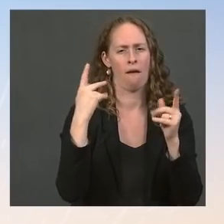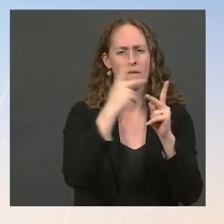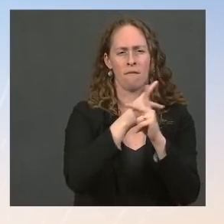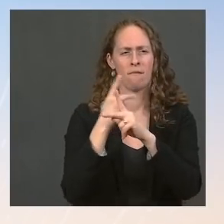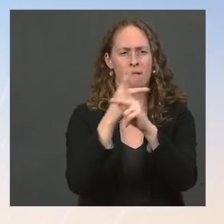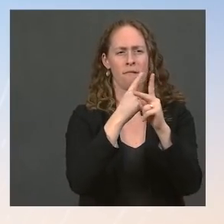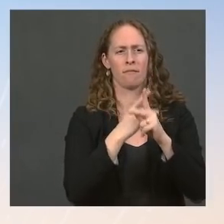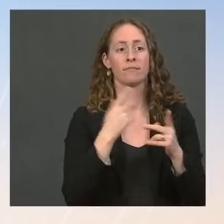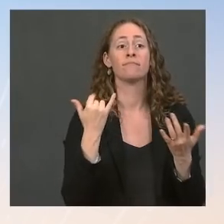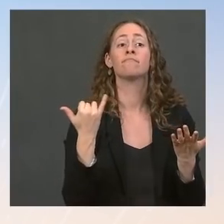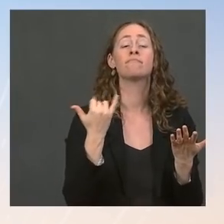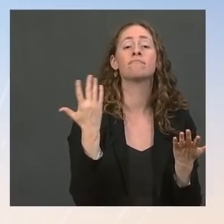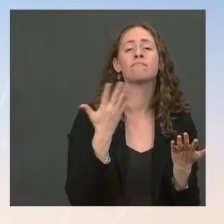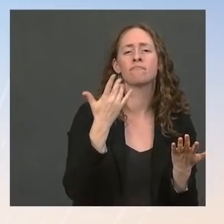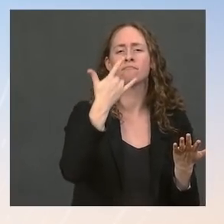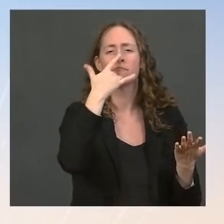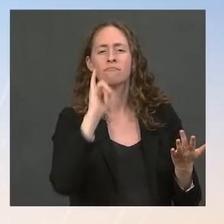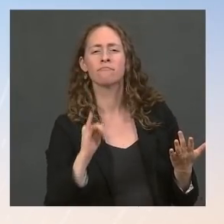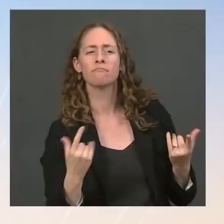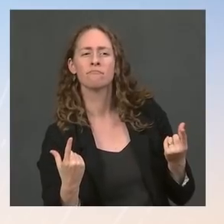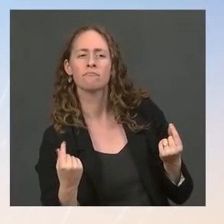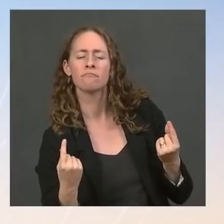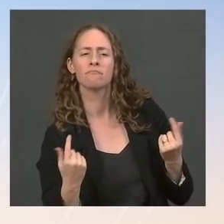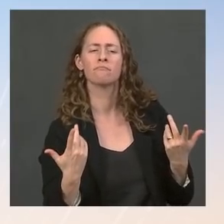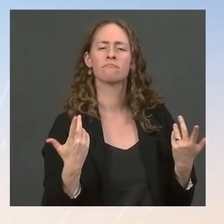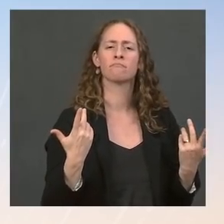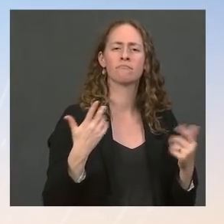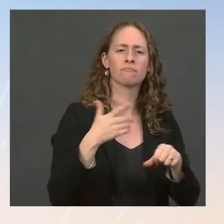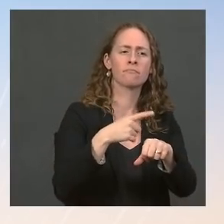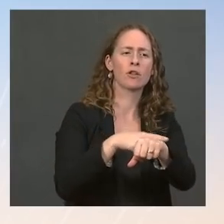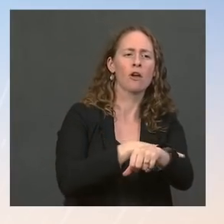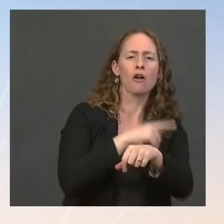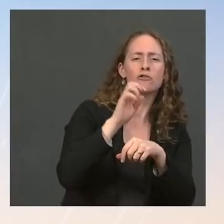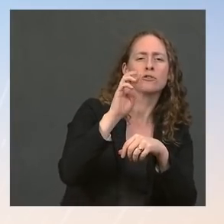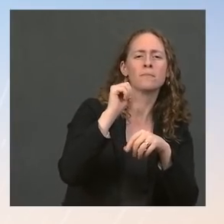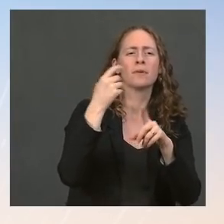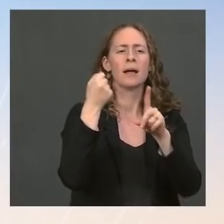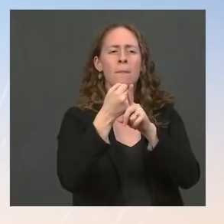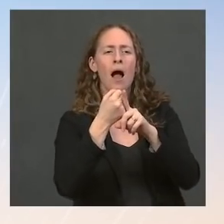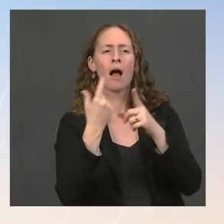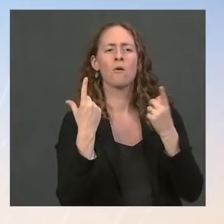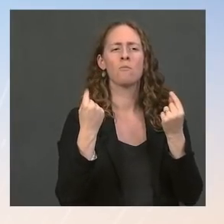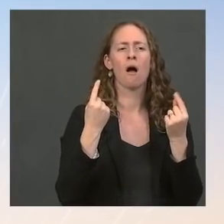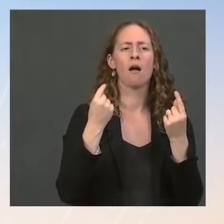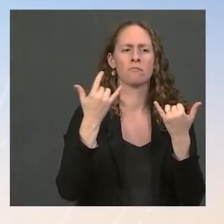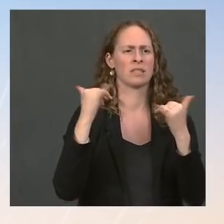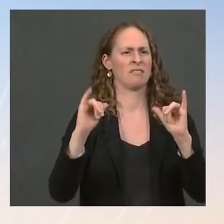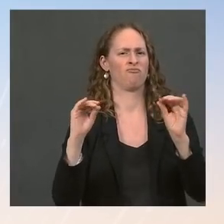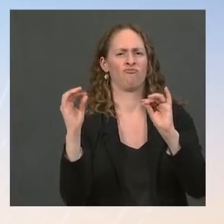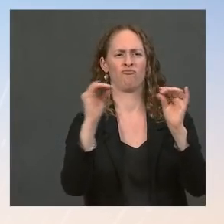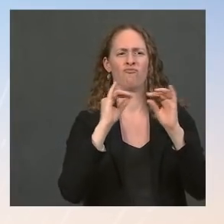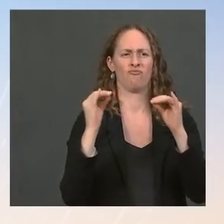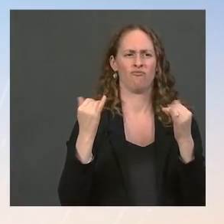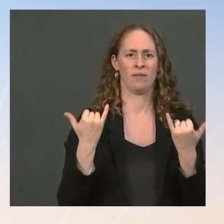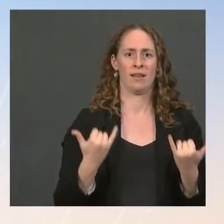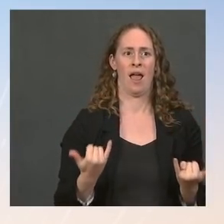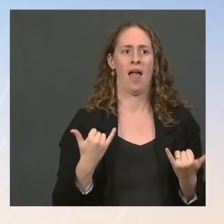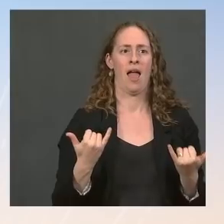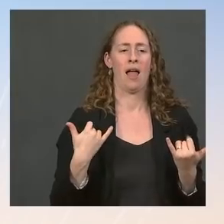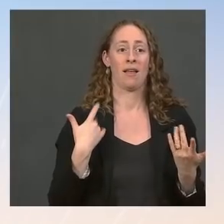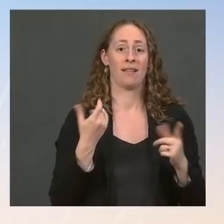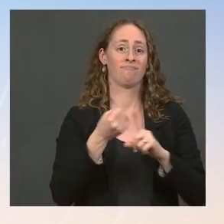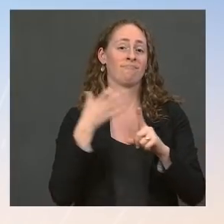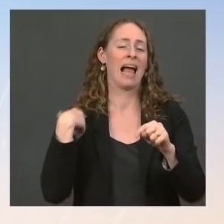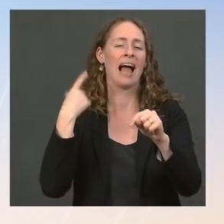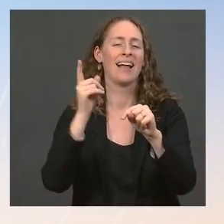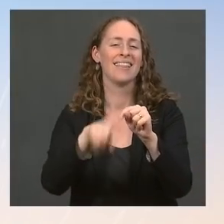talking about what that looks like and what would be impacted. That's a live conversation, so I'm just not in a position to get into more detail from here.